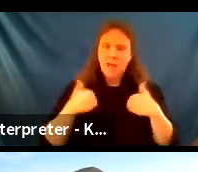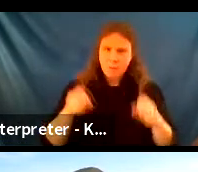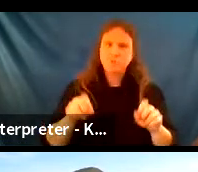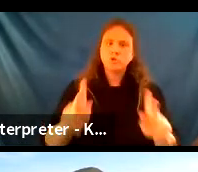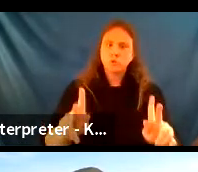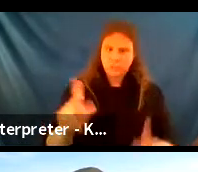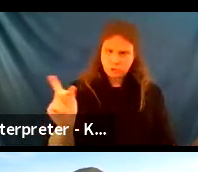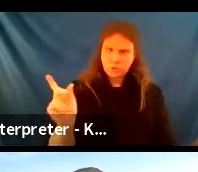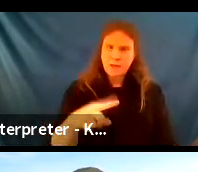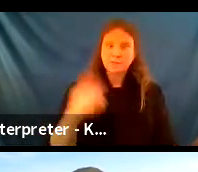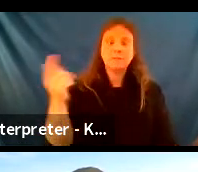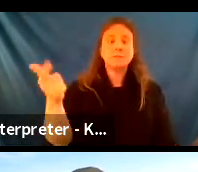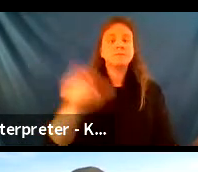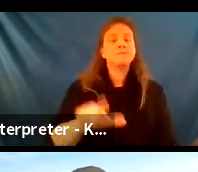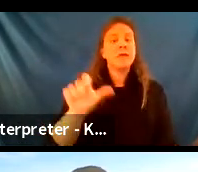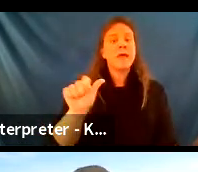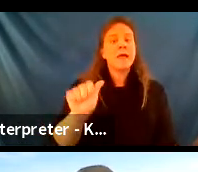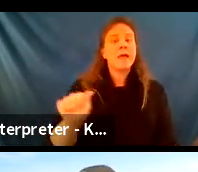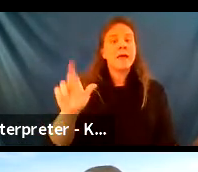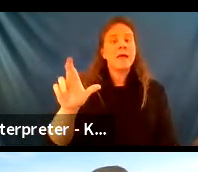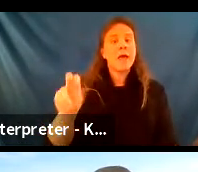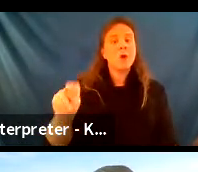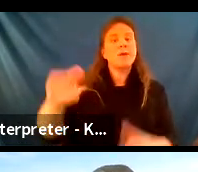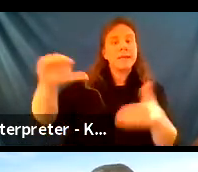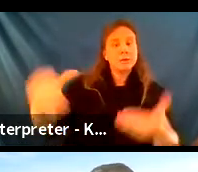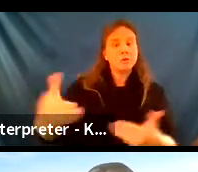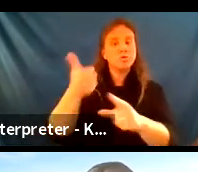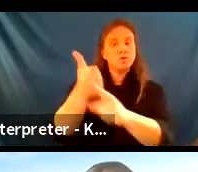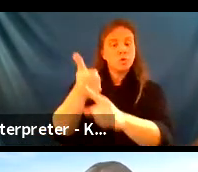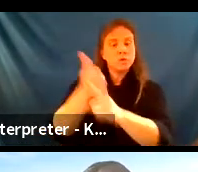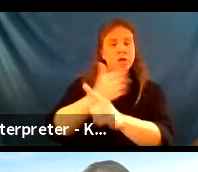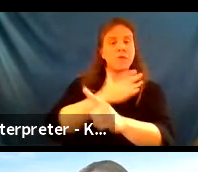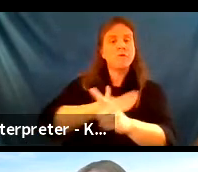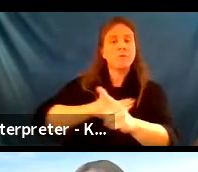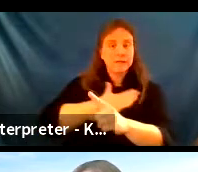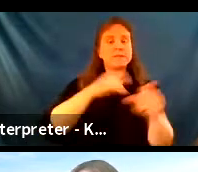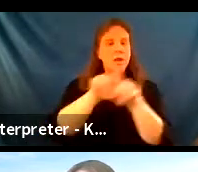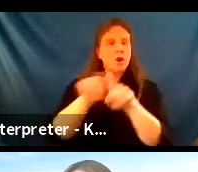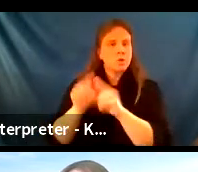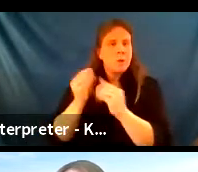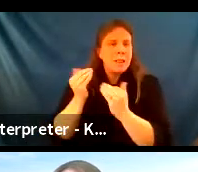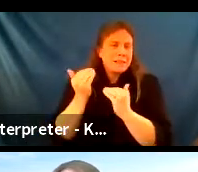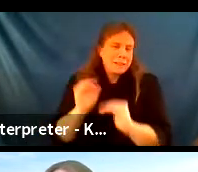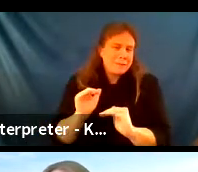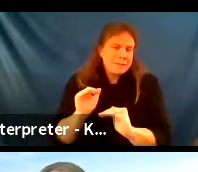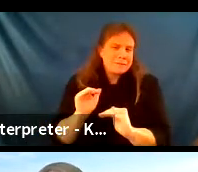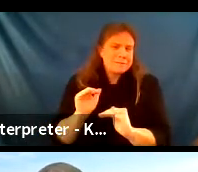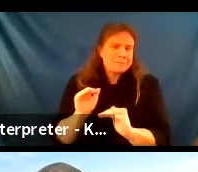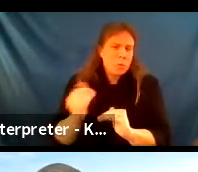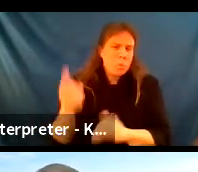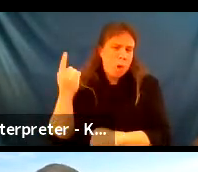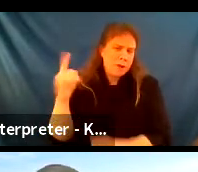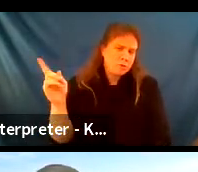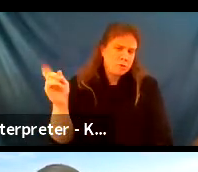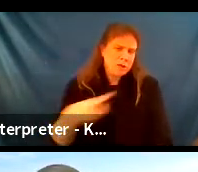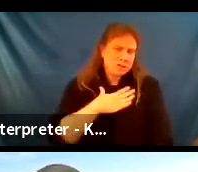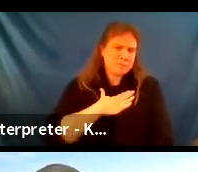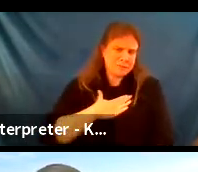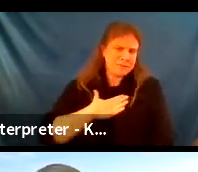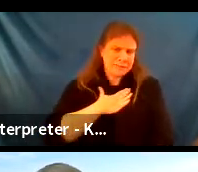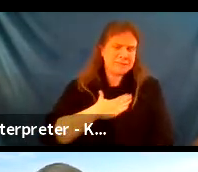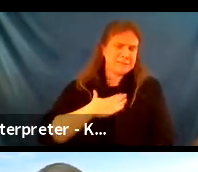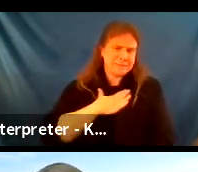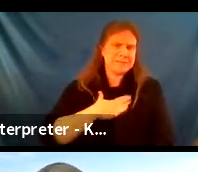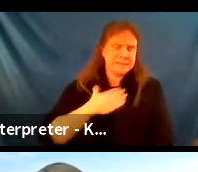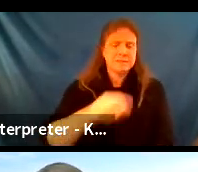So Aaron, let's go to you. Please introduce yourself, and maybe you could all try to limit yourselves to one question instead of every question that you